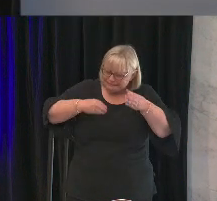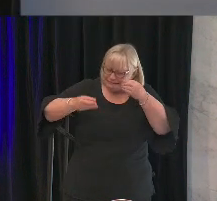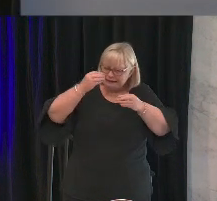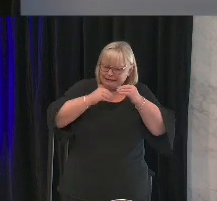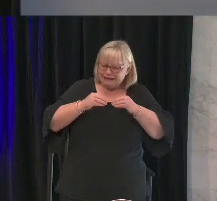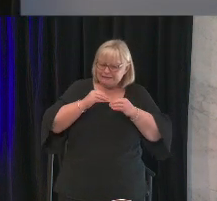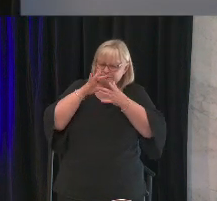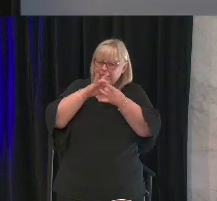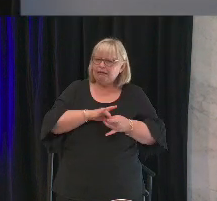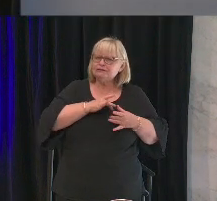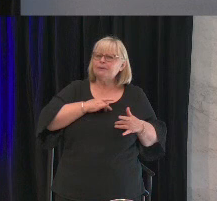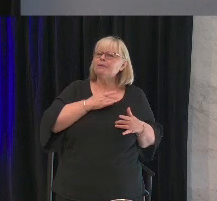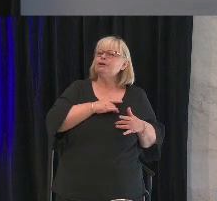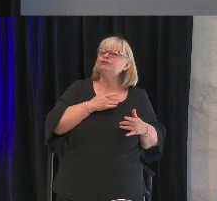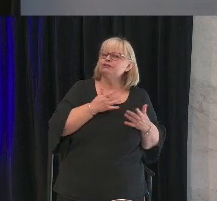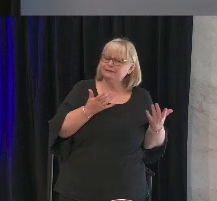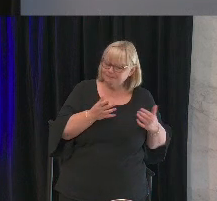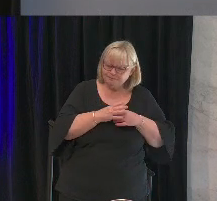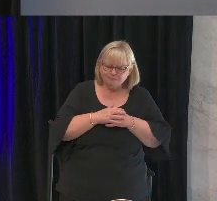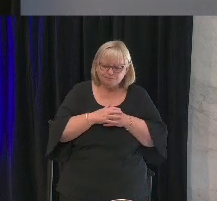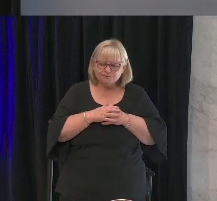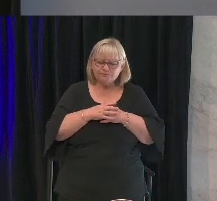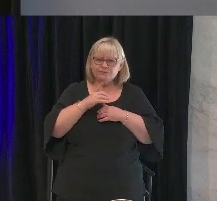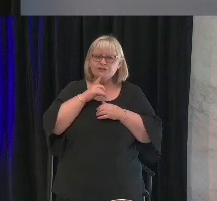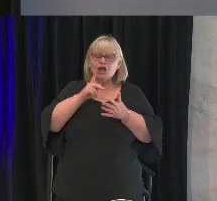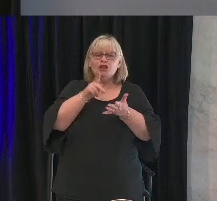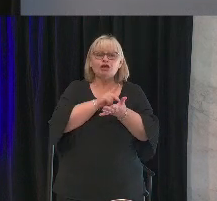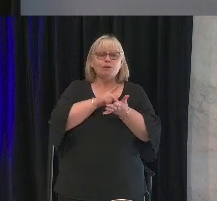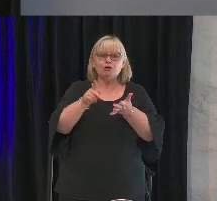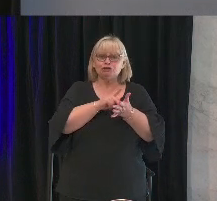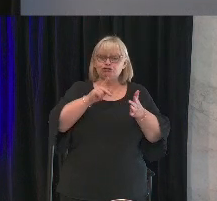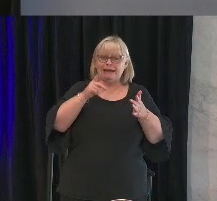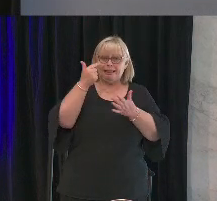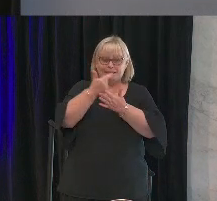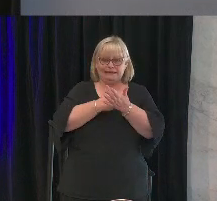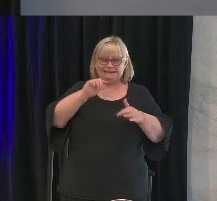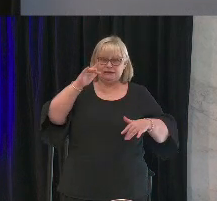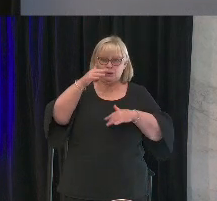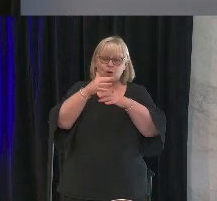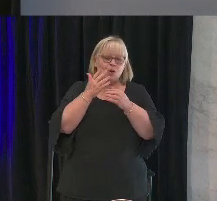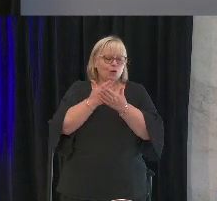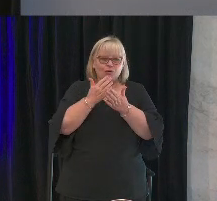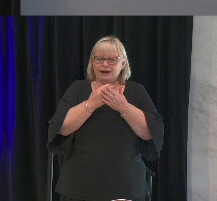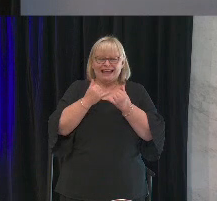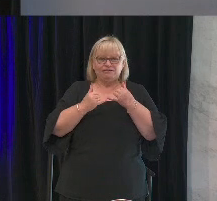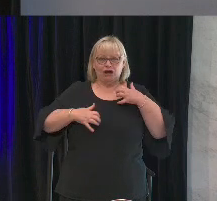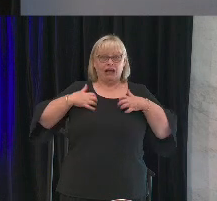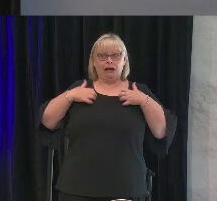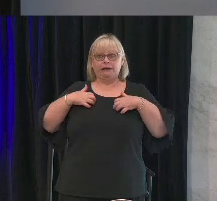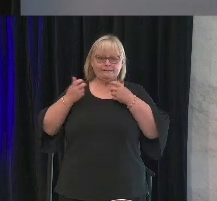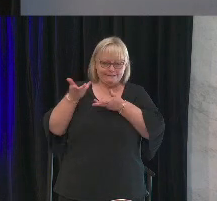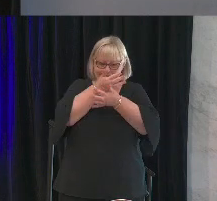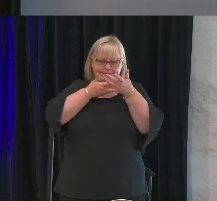emotion. The judges tell me that the poetry shortlist was formed through invigorating and intellectually stimulating